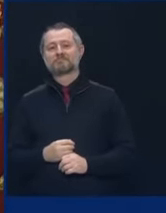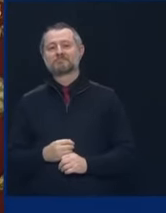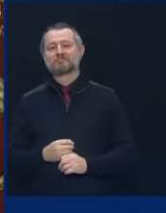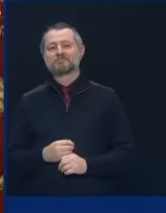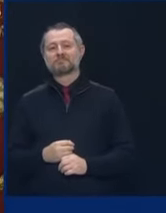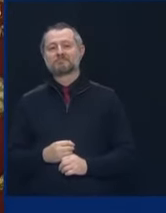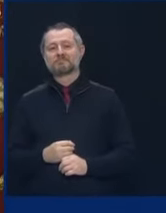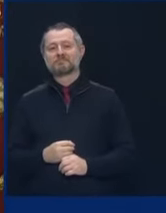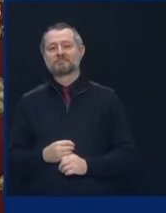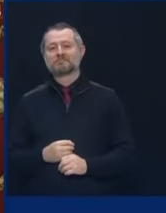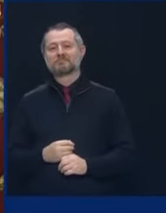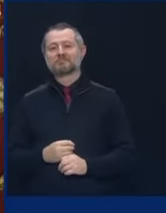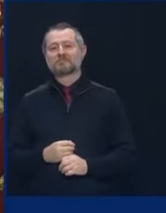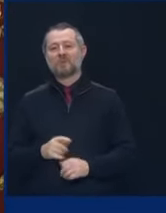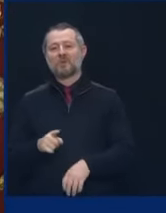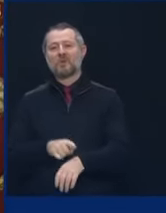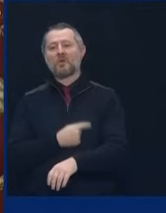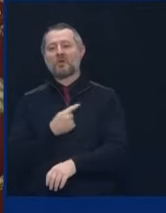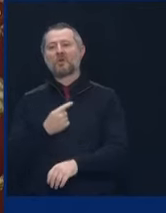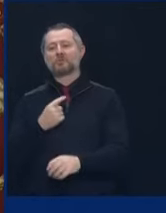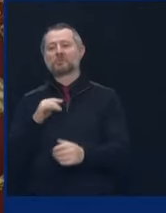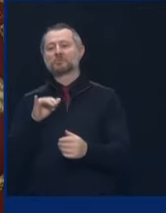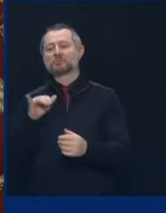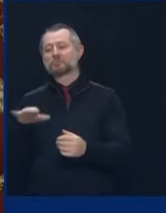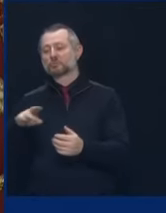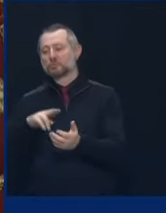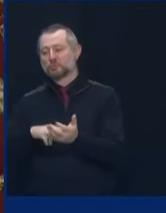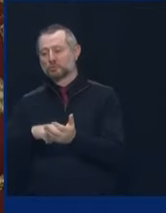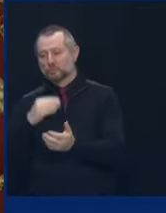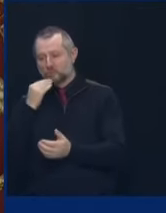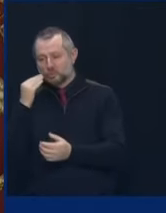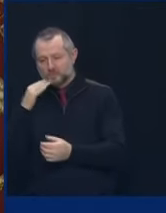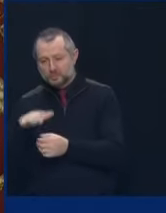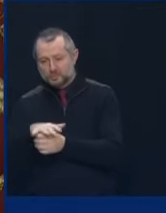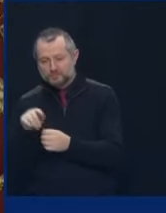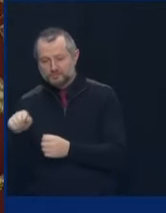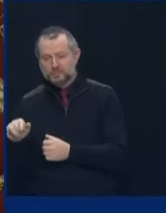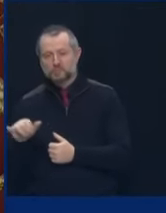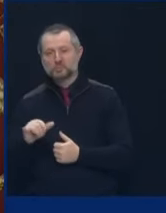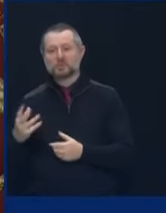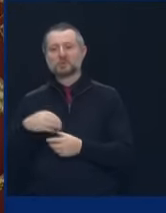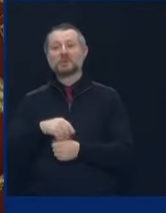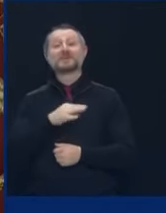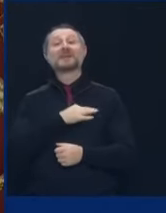And then we'll start going into the long-term, the nursing home residents, nursing home staff,